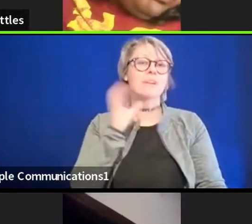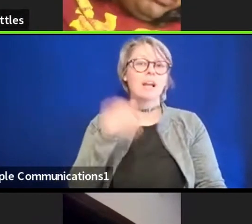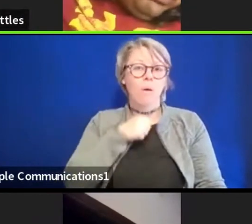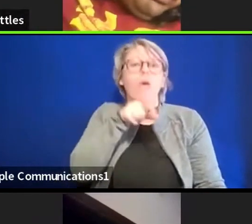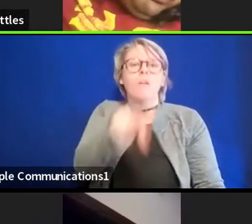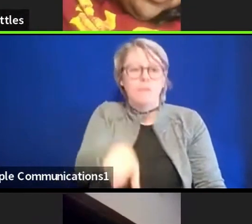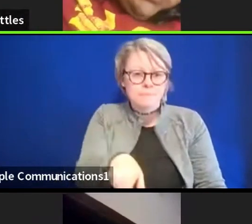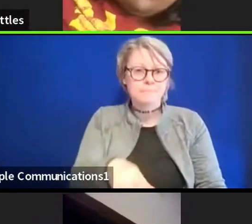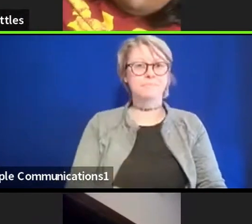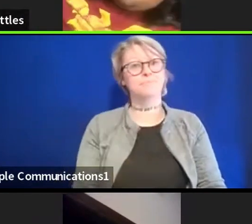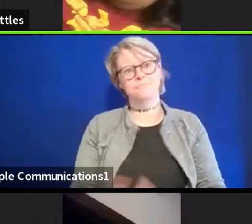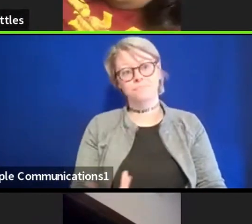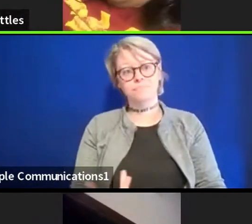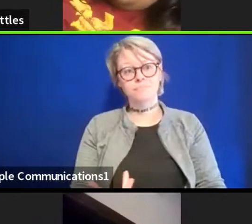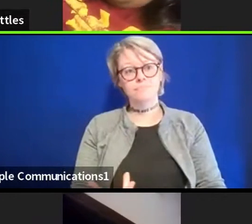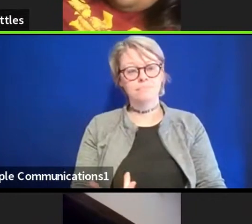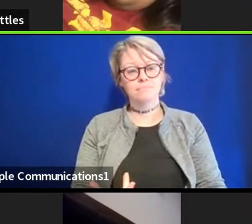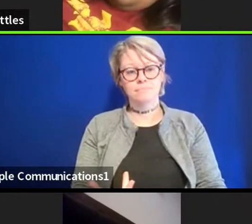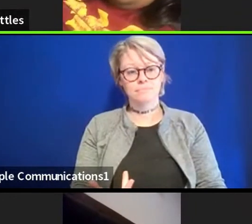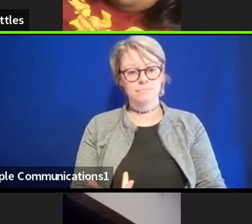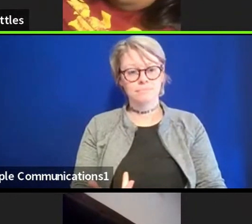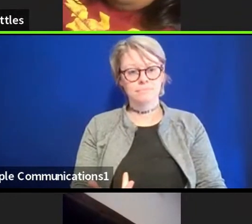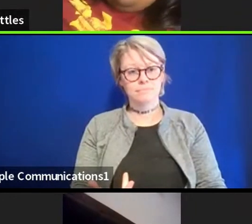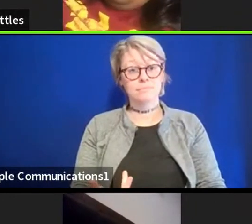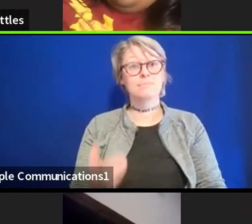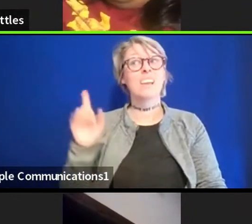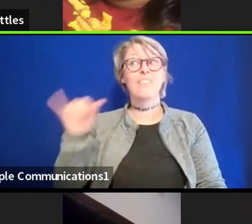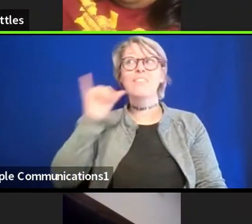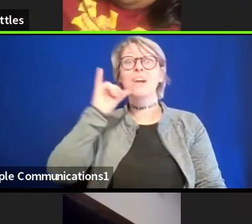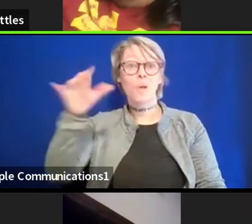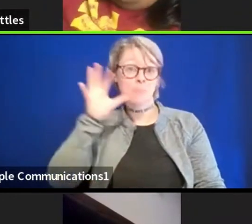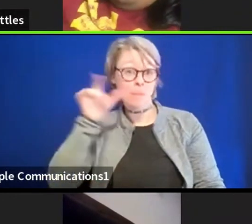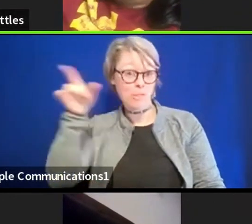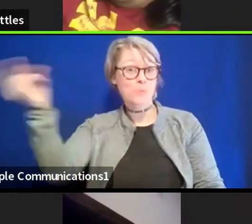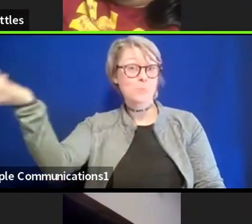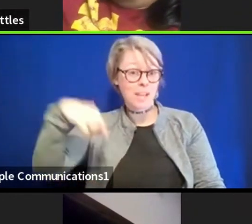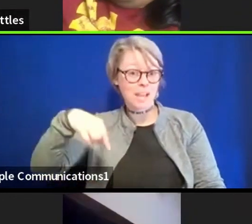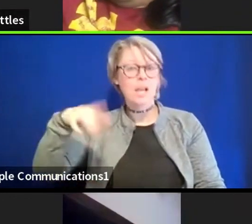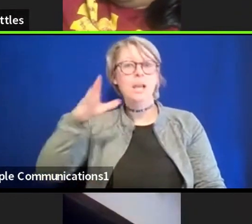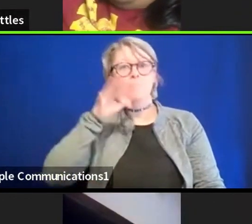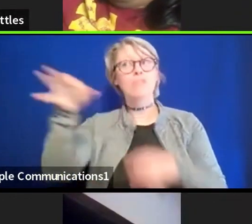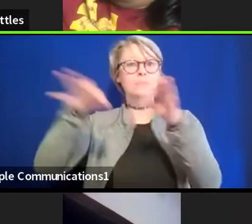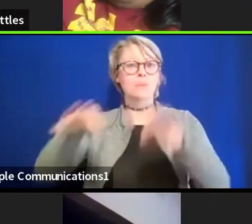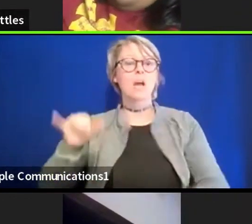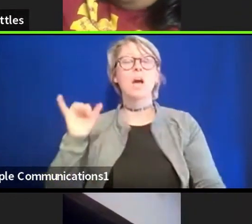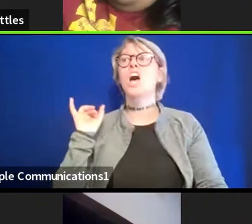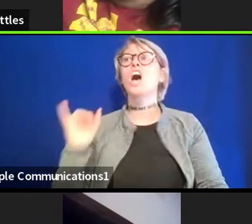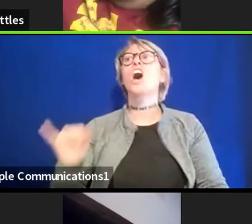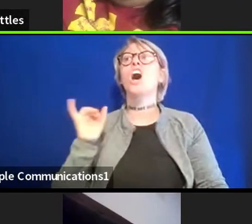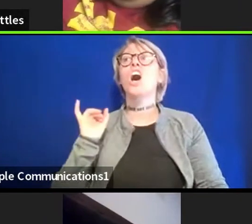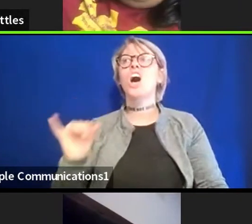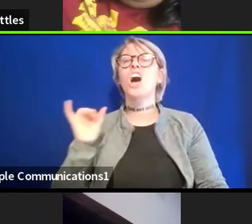out. And then what she could then they called my mom in, And my mom explained to her, and then she said, oh,